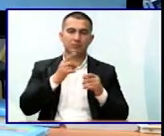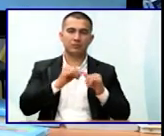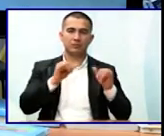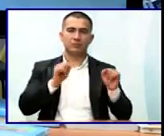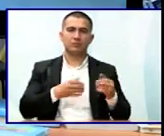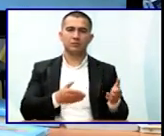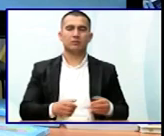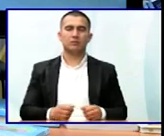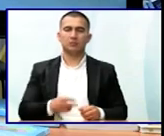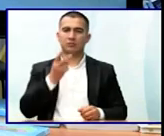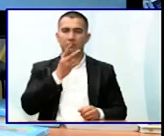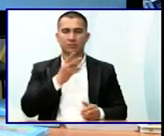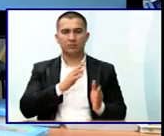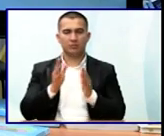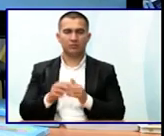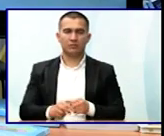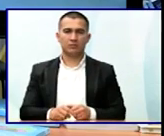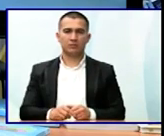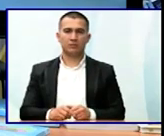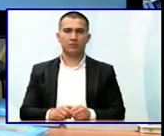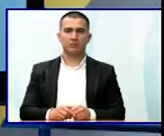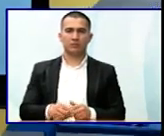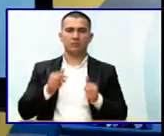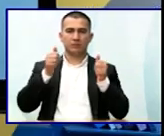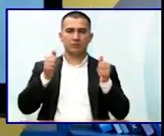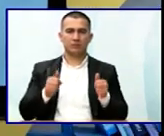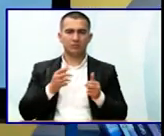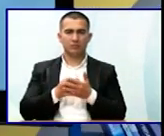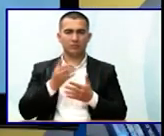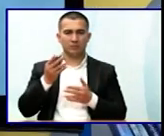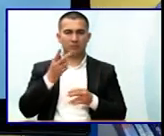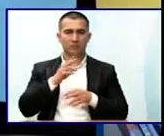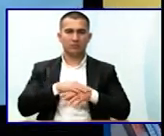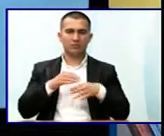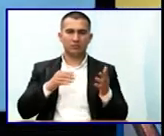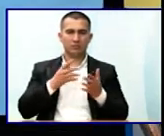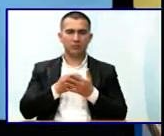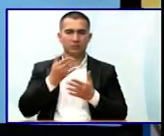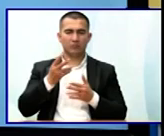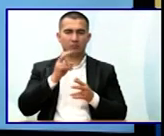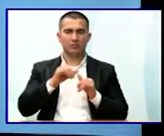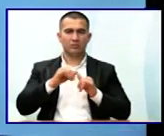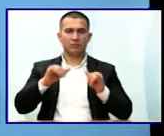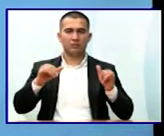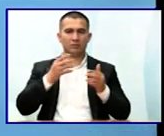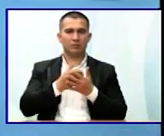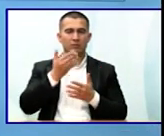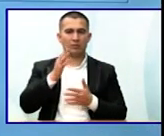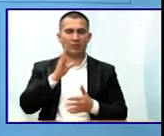o'tamiz. Ikkinchi topshirig'imiz jadvalning chap tomonida vegetativ ko'payish